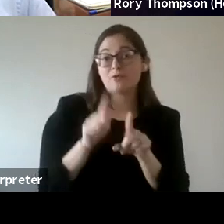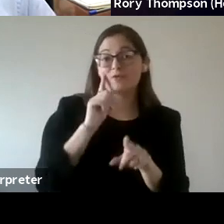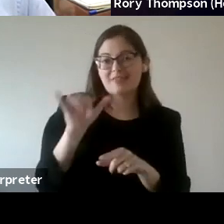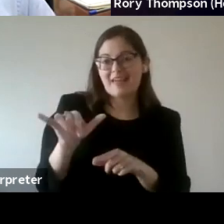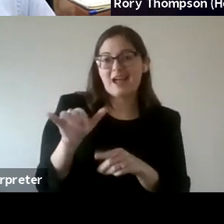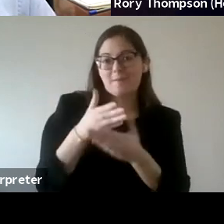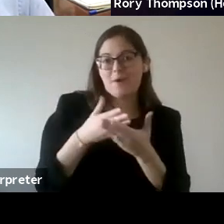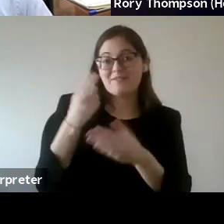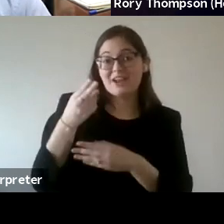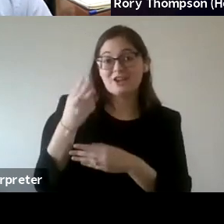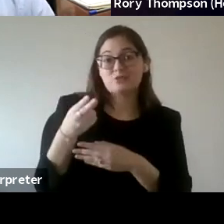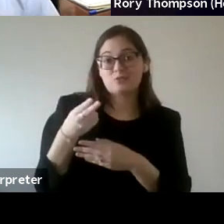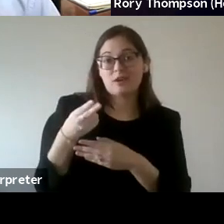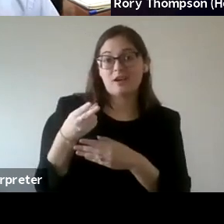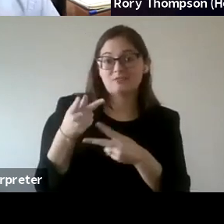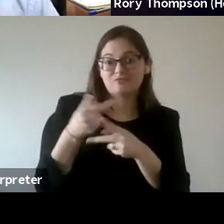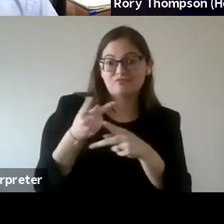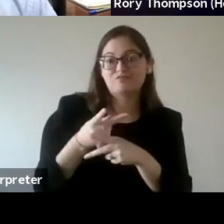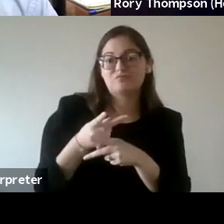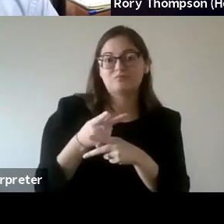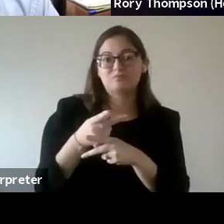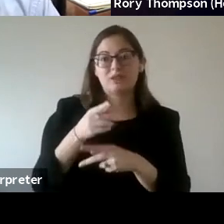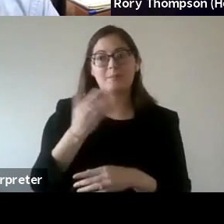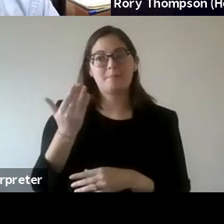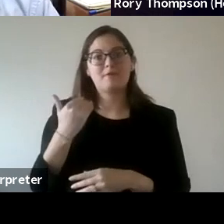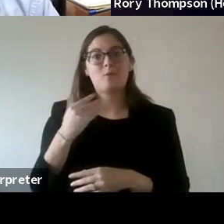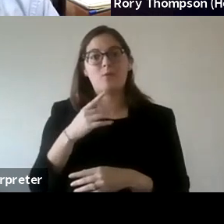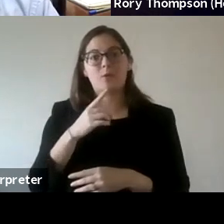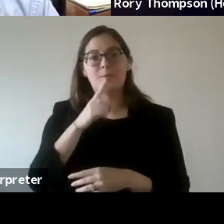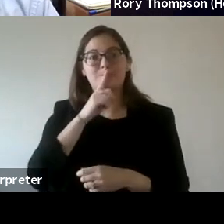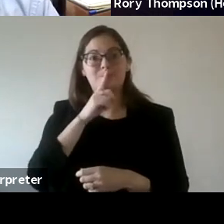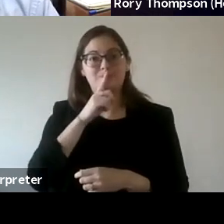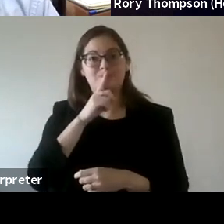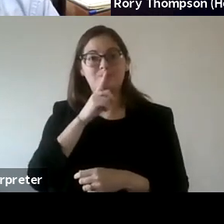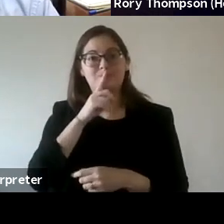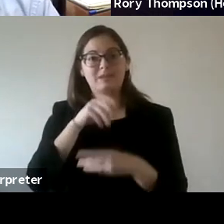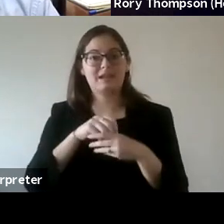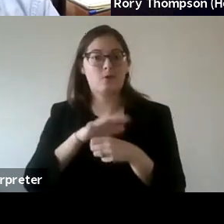was covered up in our local history books.